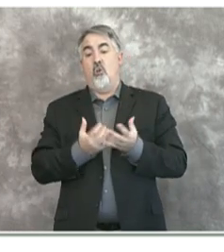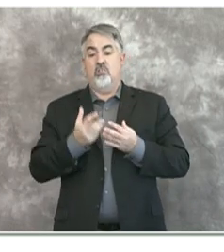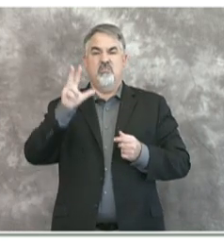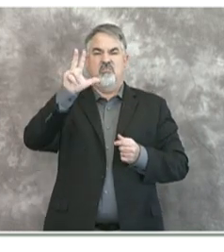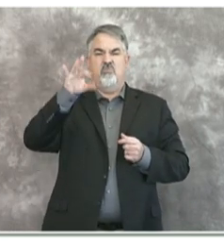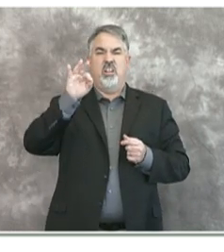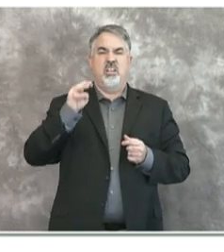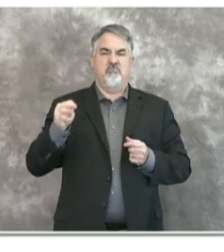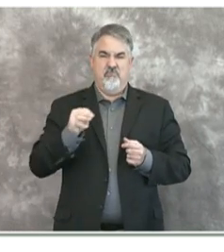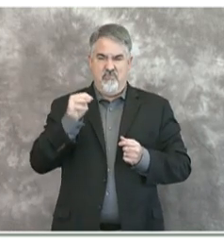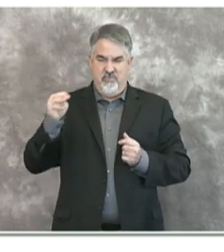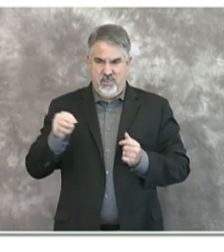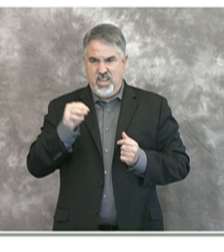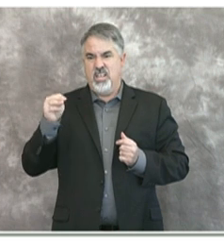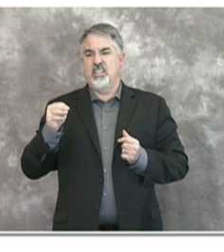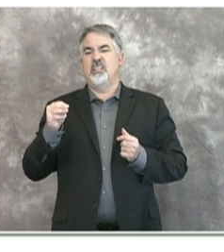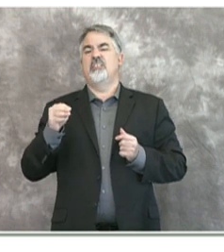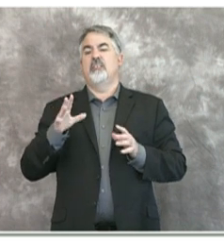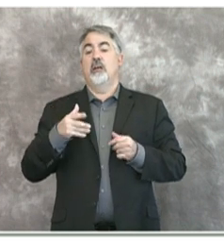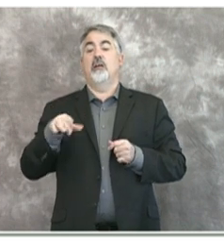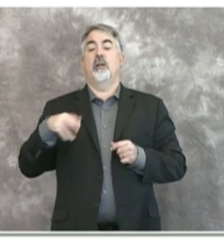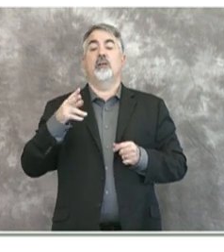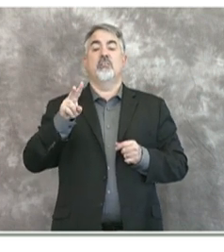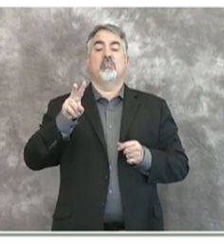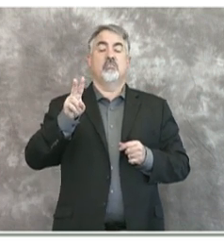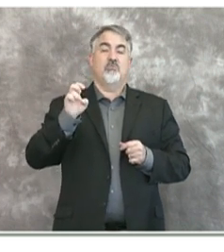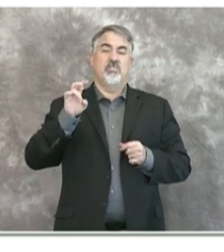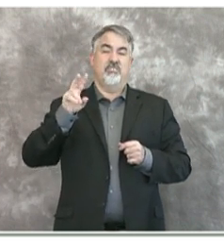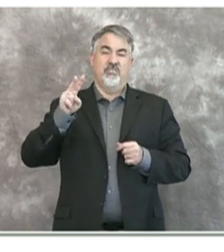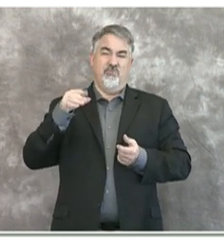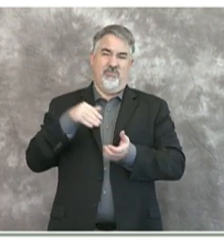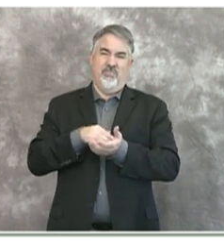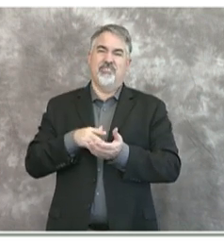3.9 million positive cases, including over